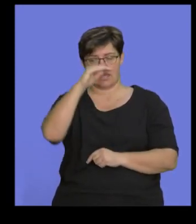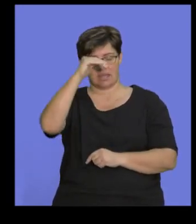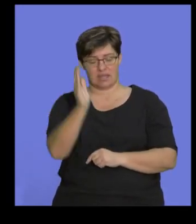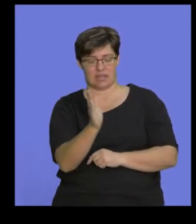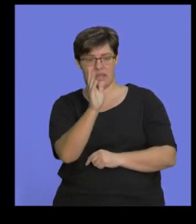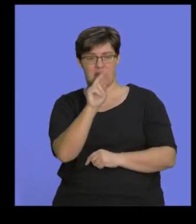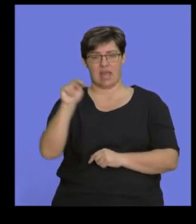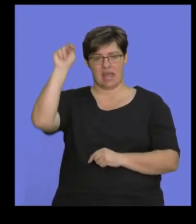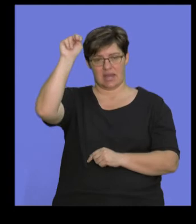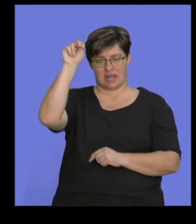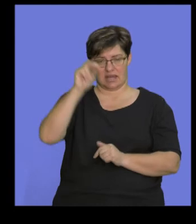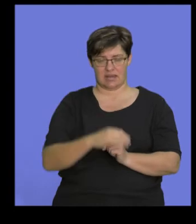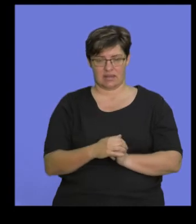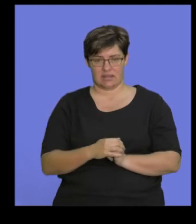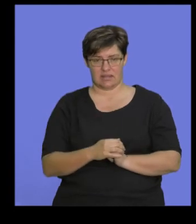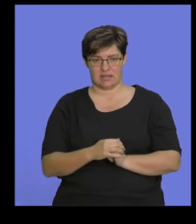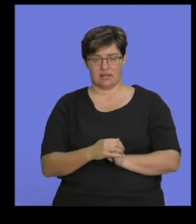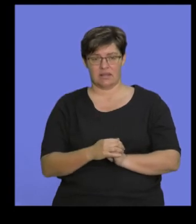My A is